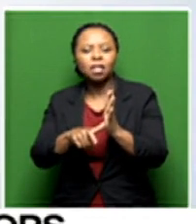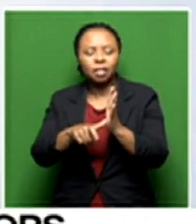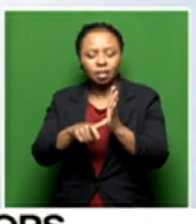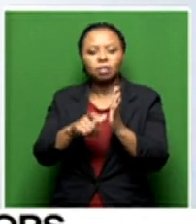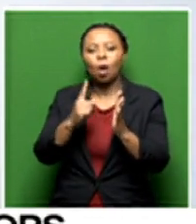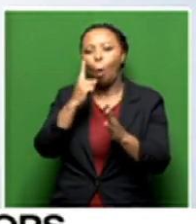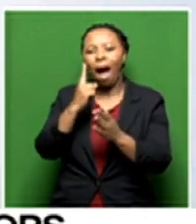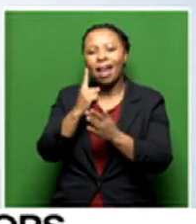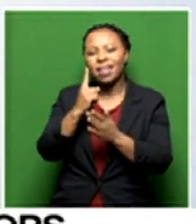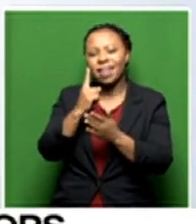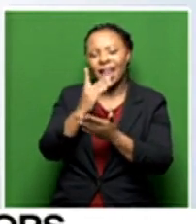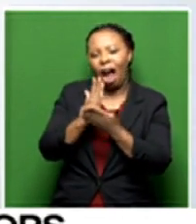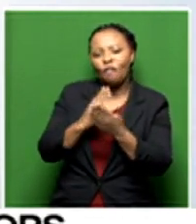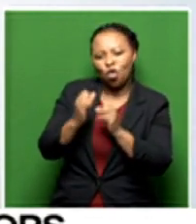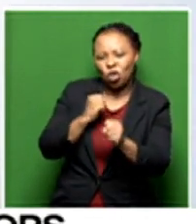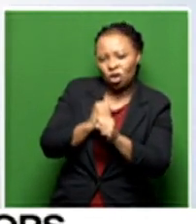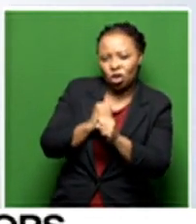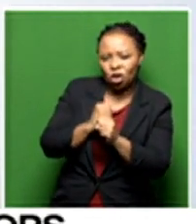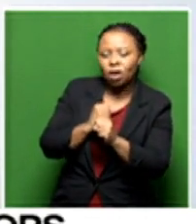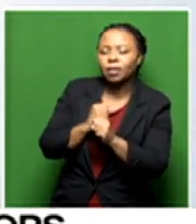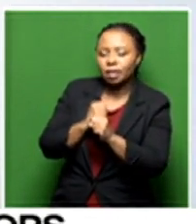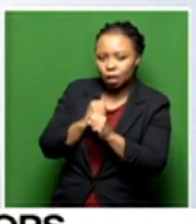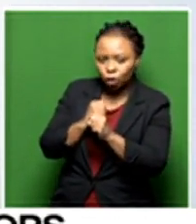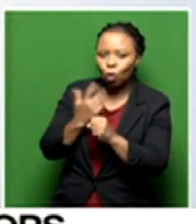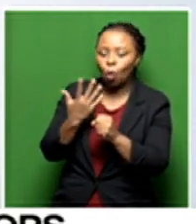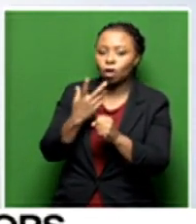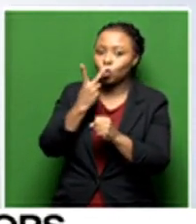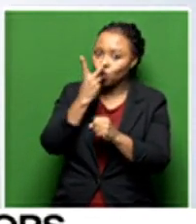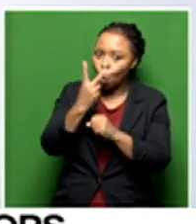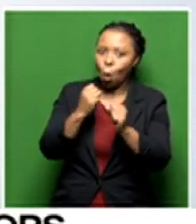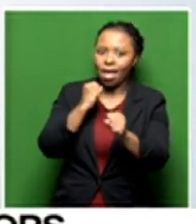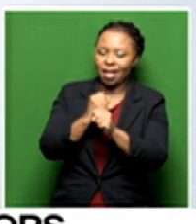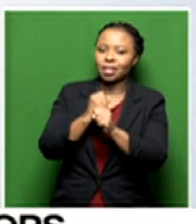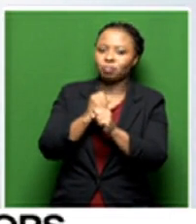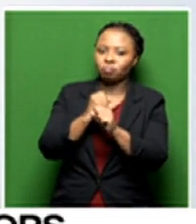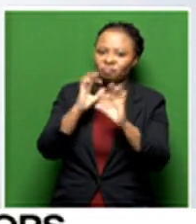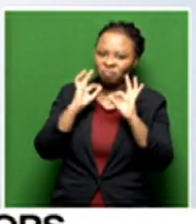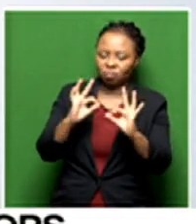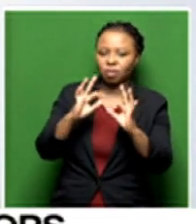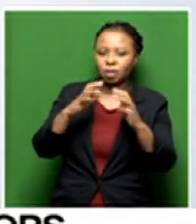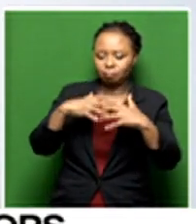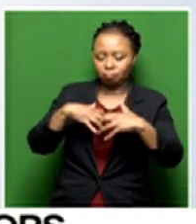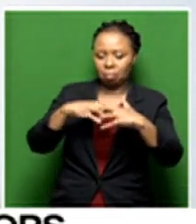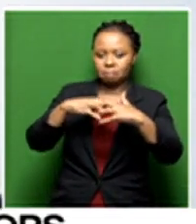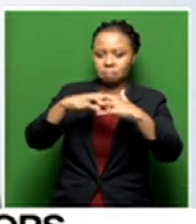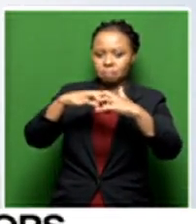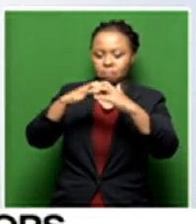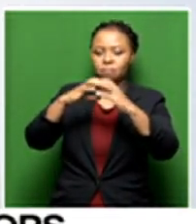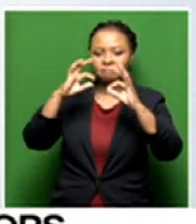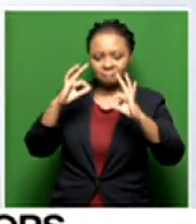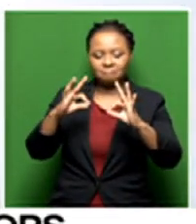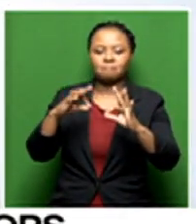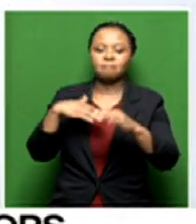year and a half. So it's been full 2 years me trying to put up this project so it can be able to